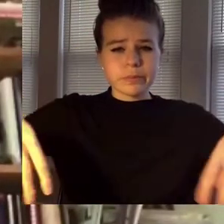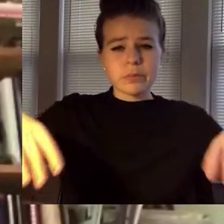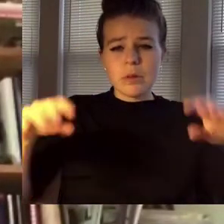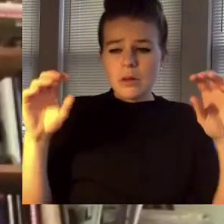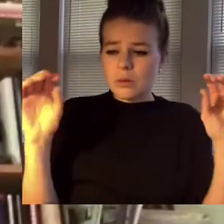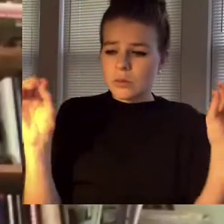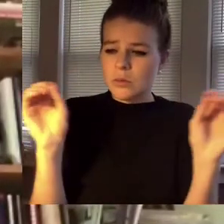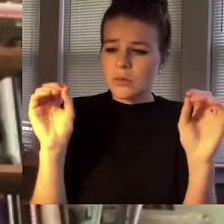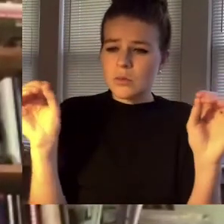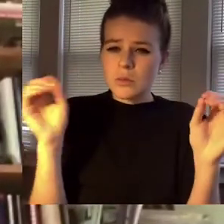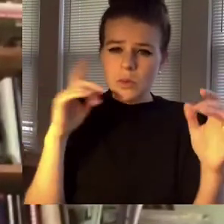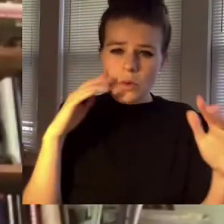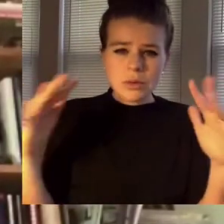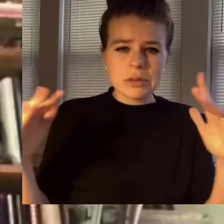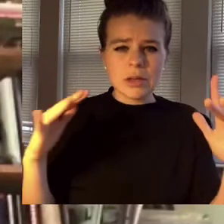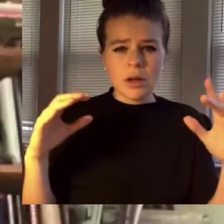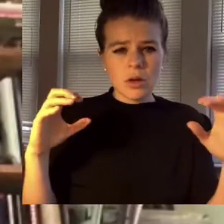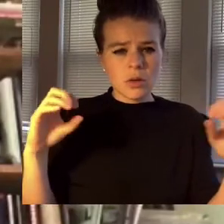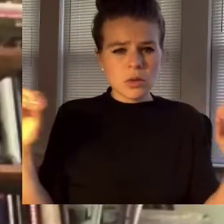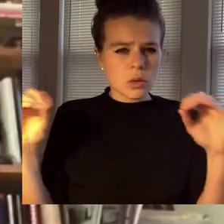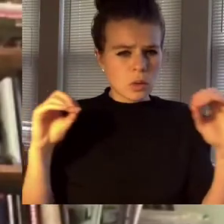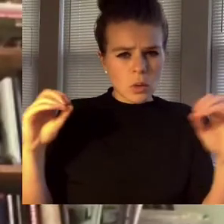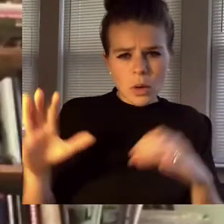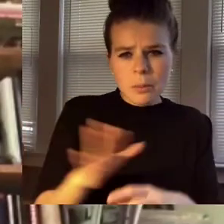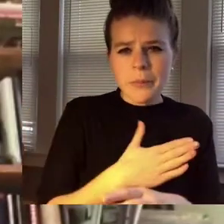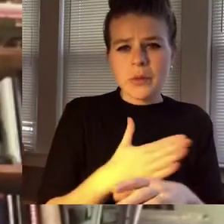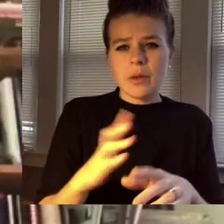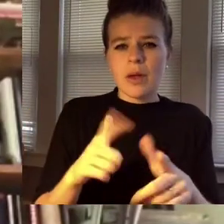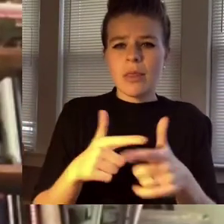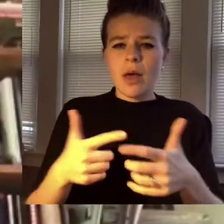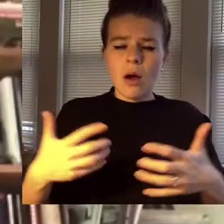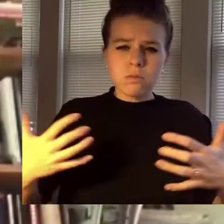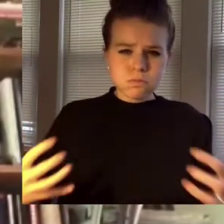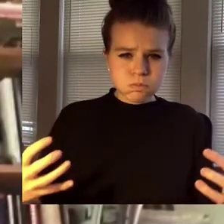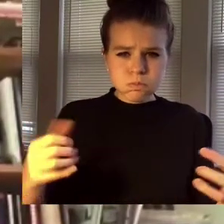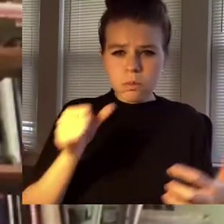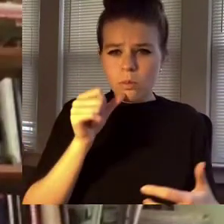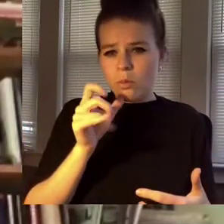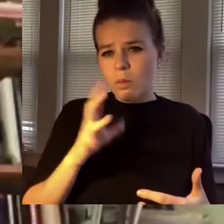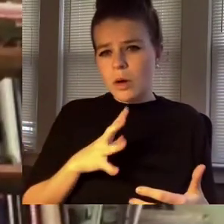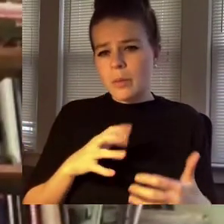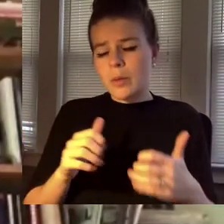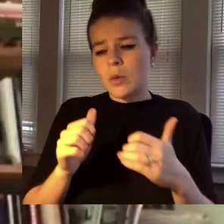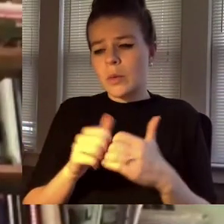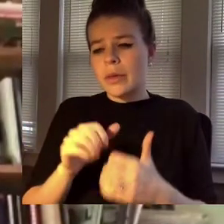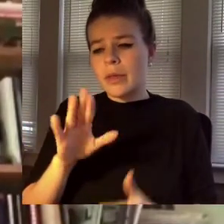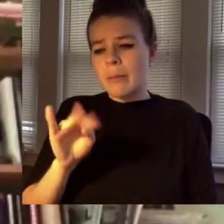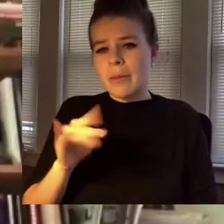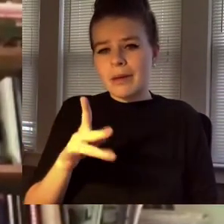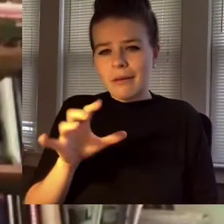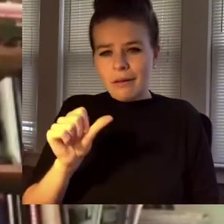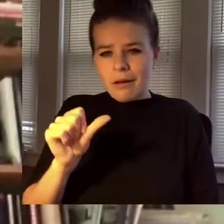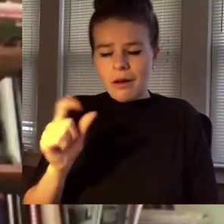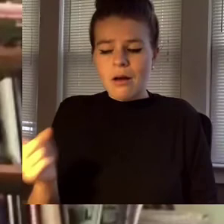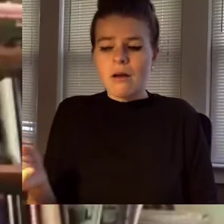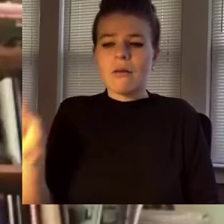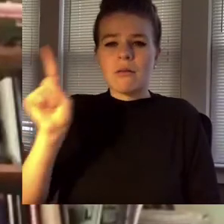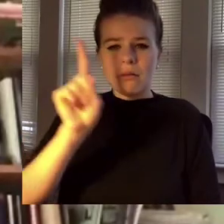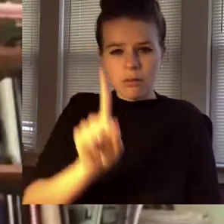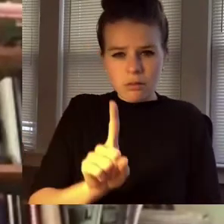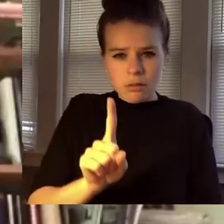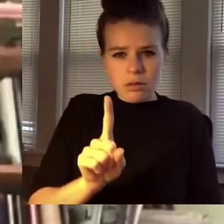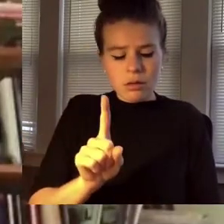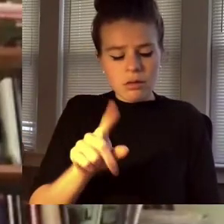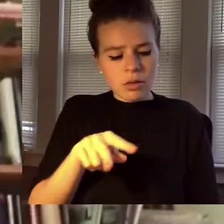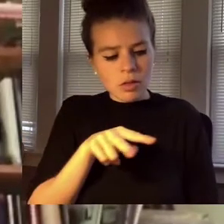music. Then a portly woman with a bandana carrying a heavy rug, steps out, looks down